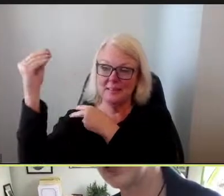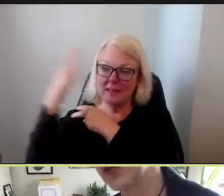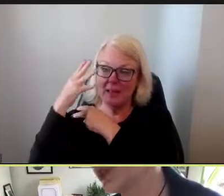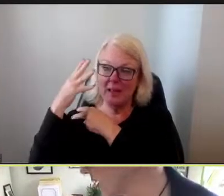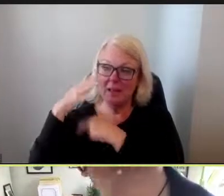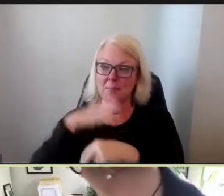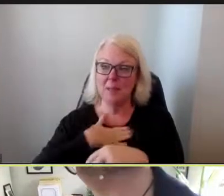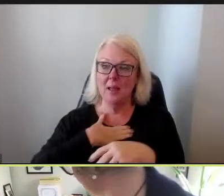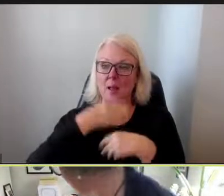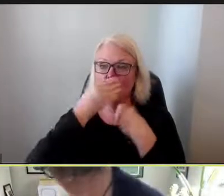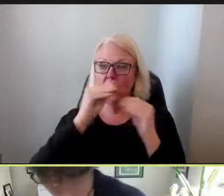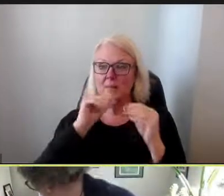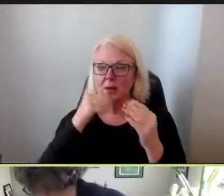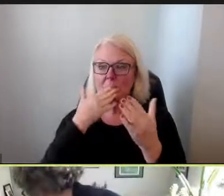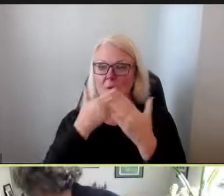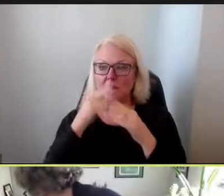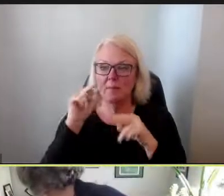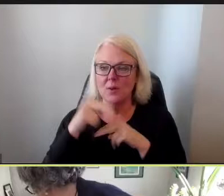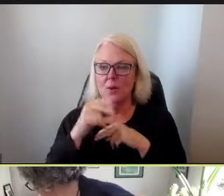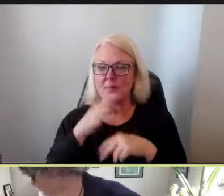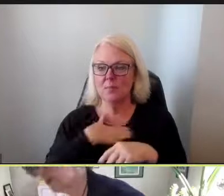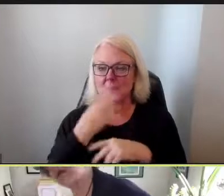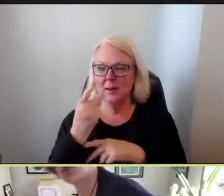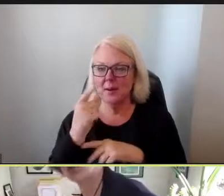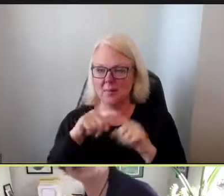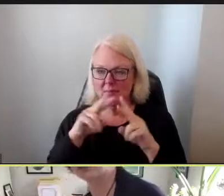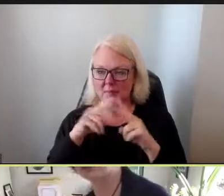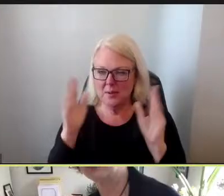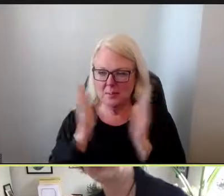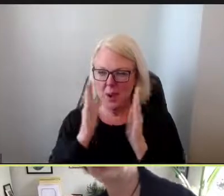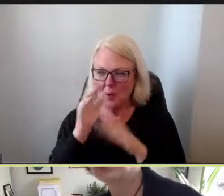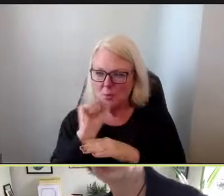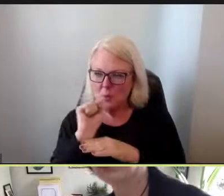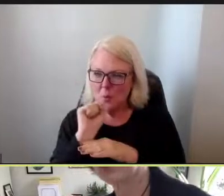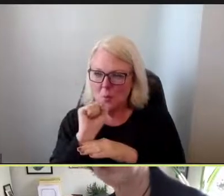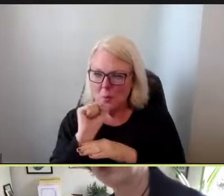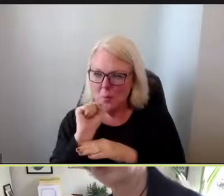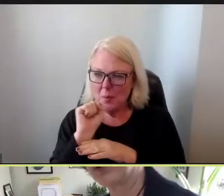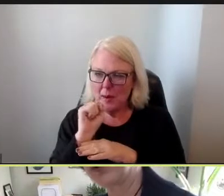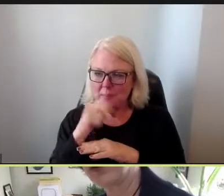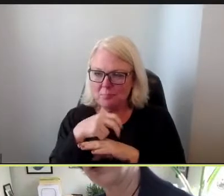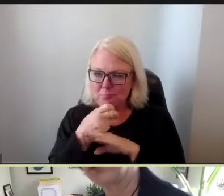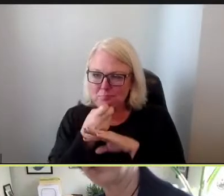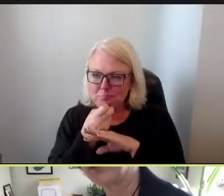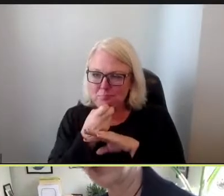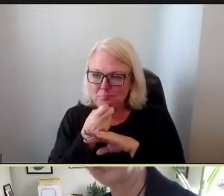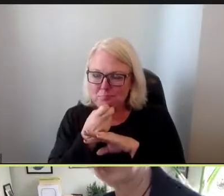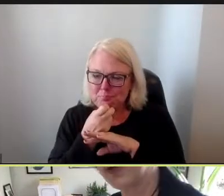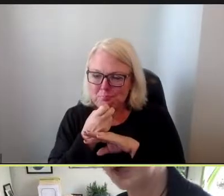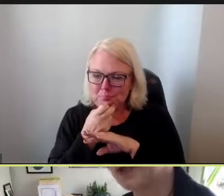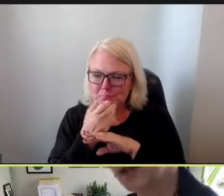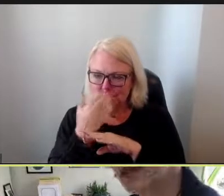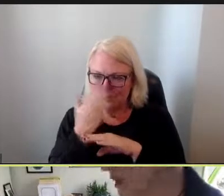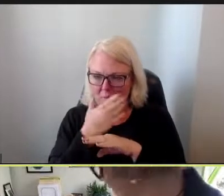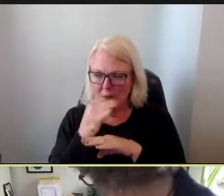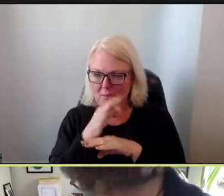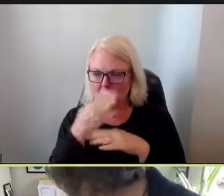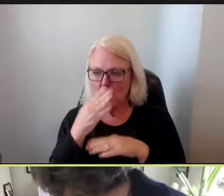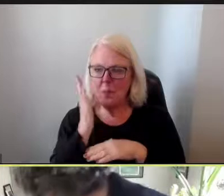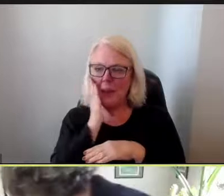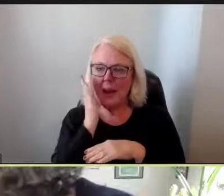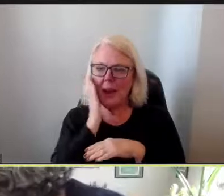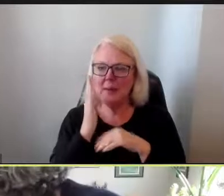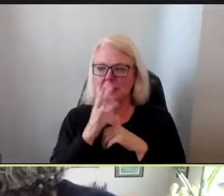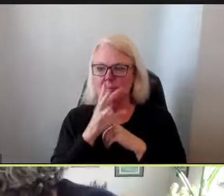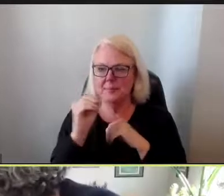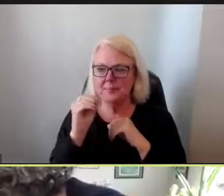so it's not a great view of my dogs, but there's a very small brown chihuahua curled up in front of a fuzzy blue bed